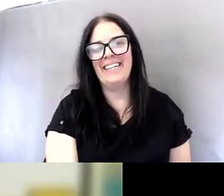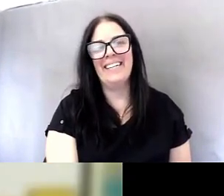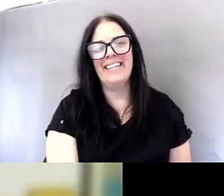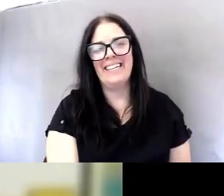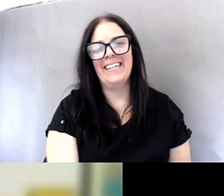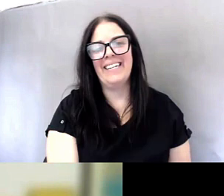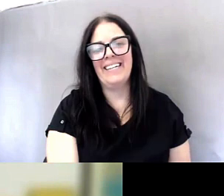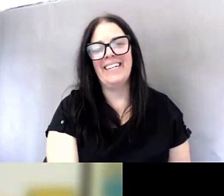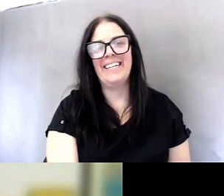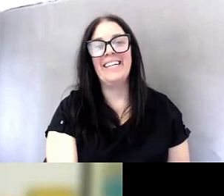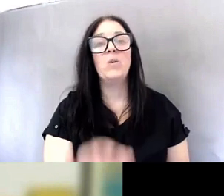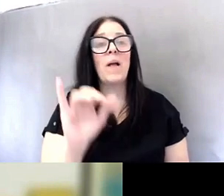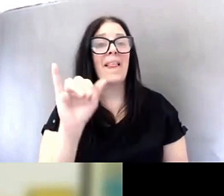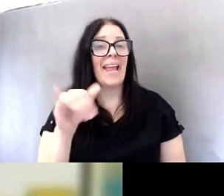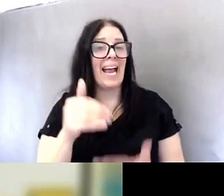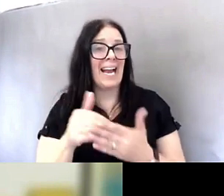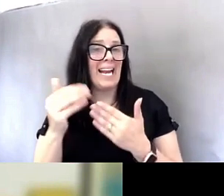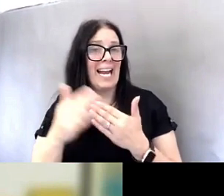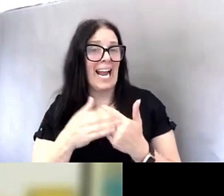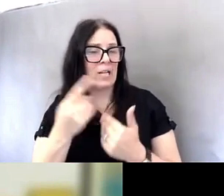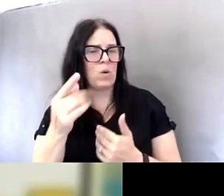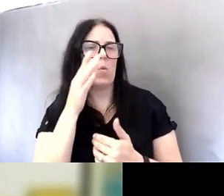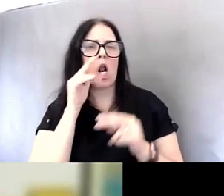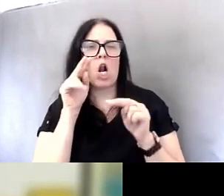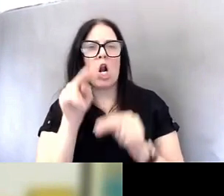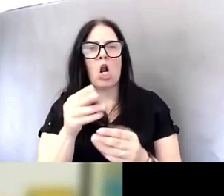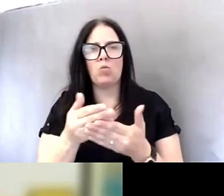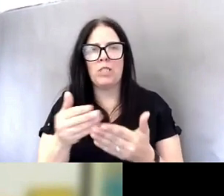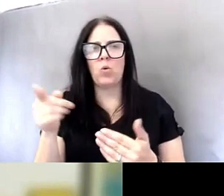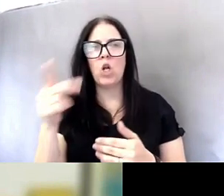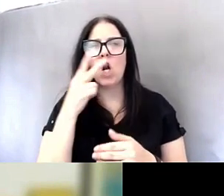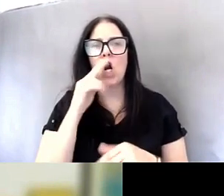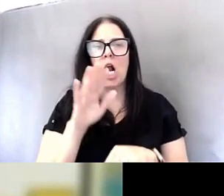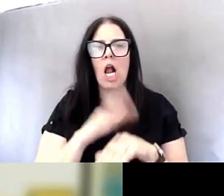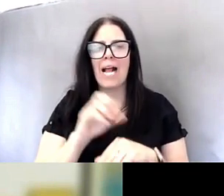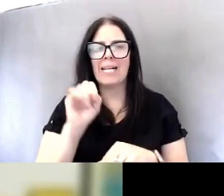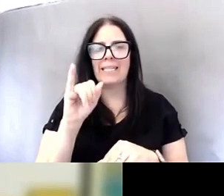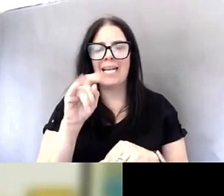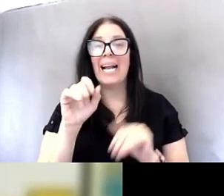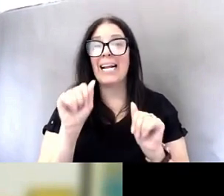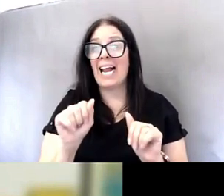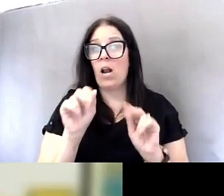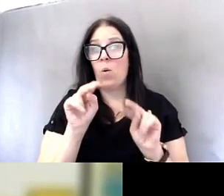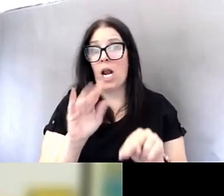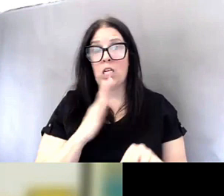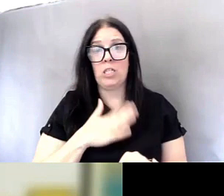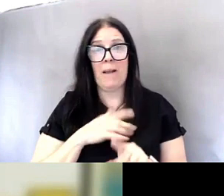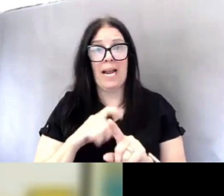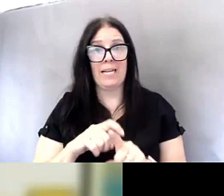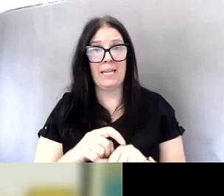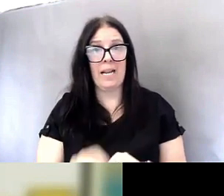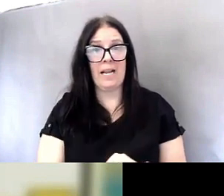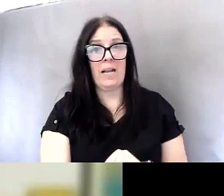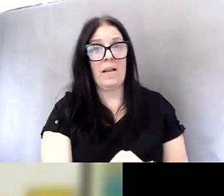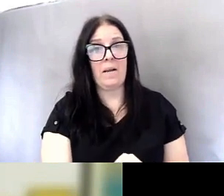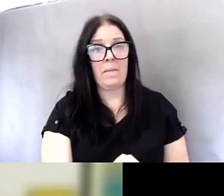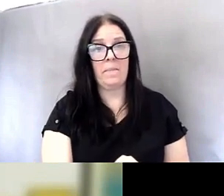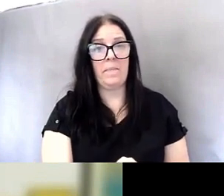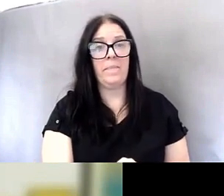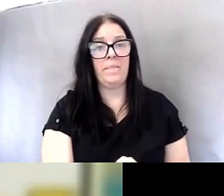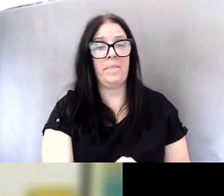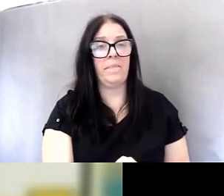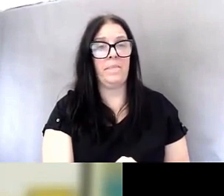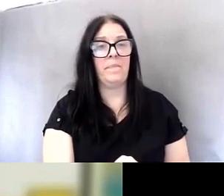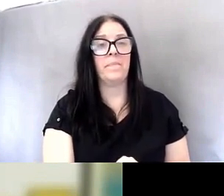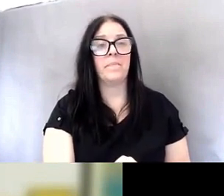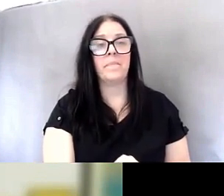we'll take a look at some of the resources. We'll go and look on the site, so you can watch my time. Yes. We've heard over